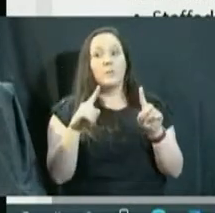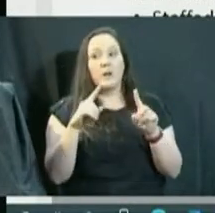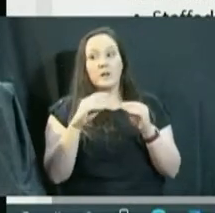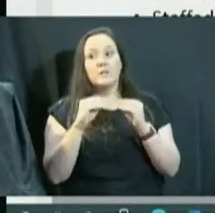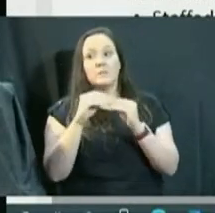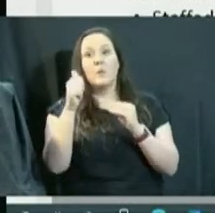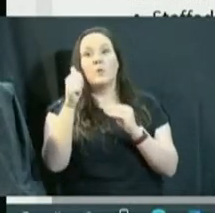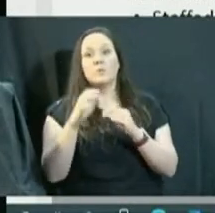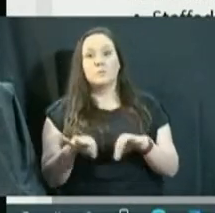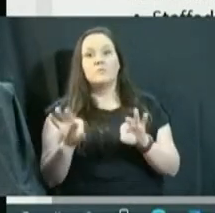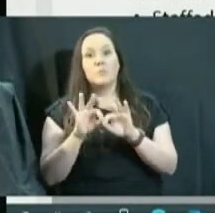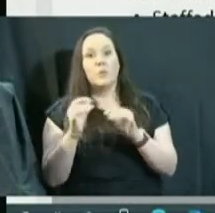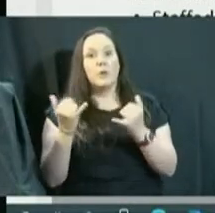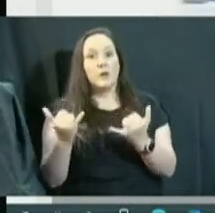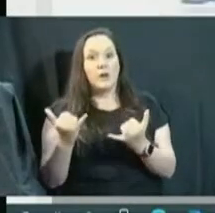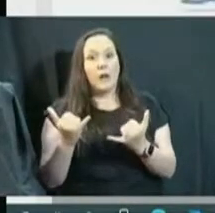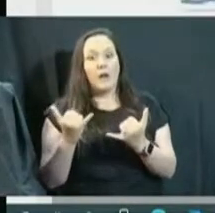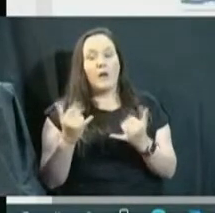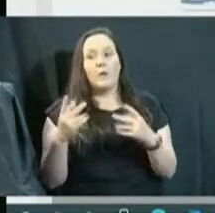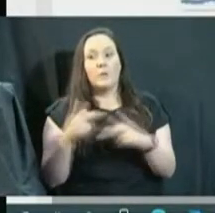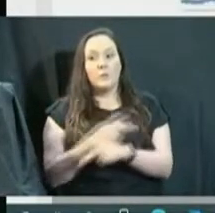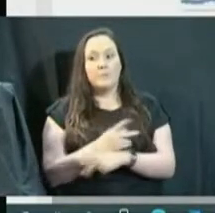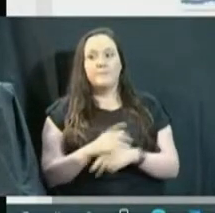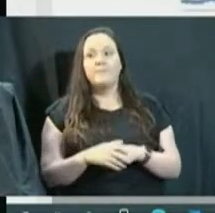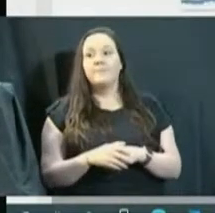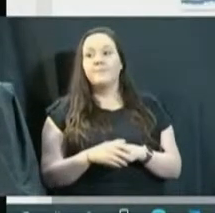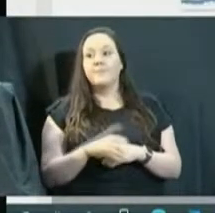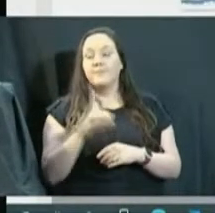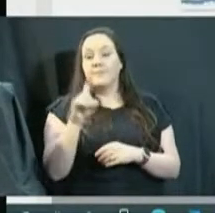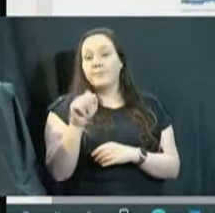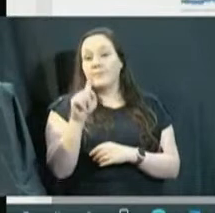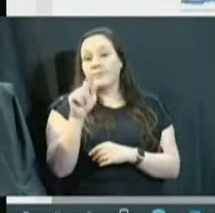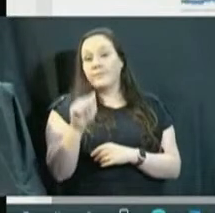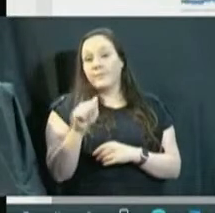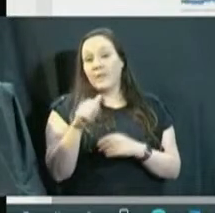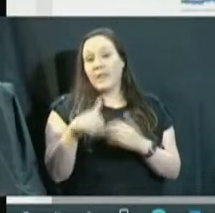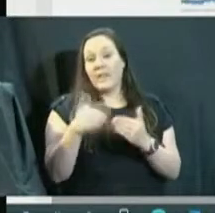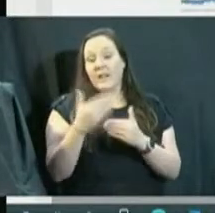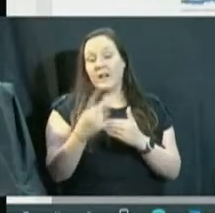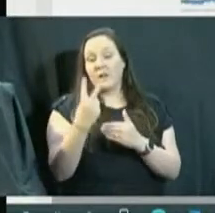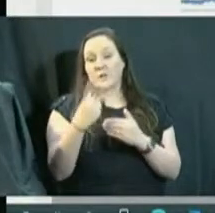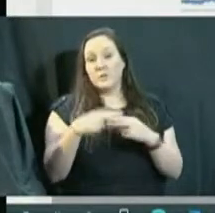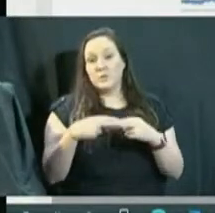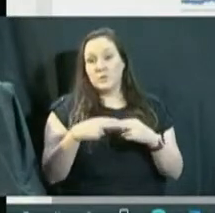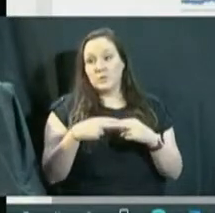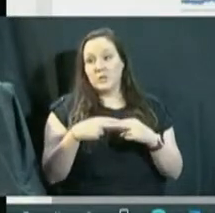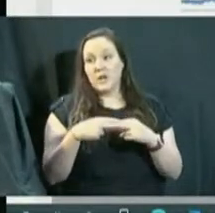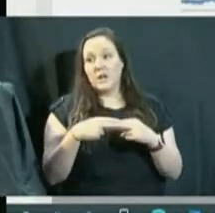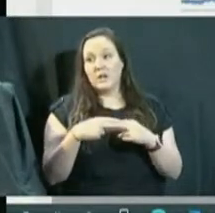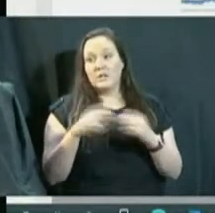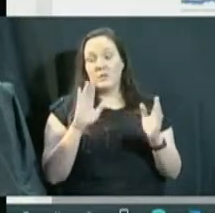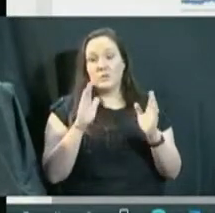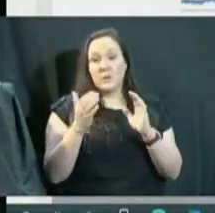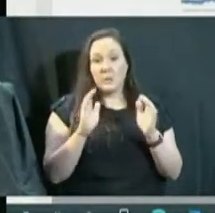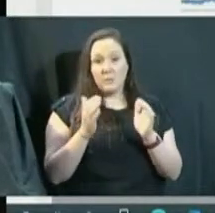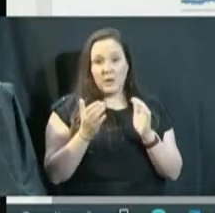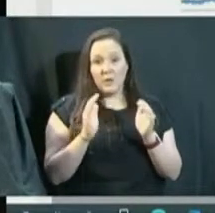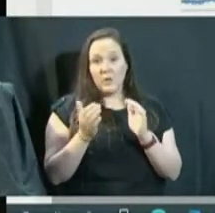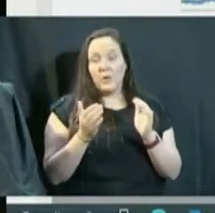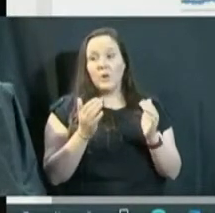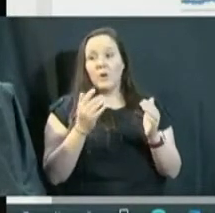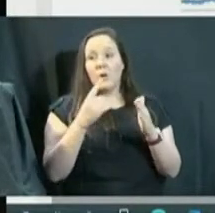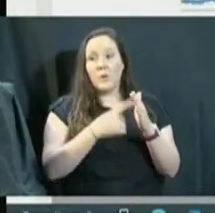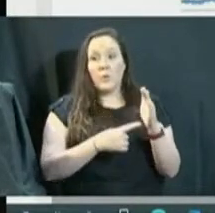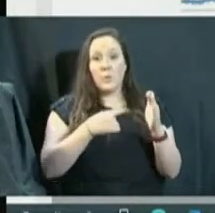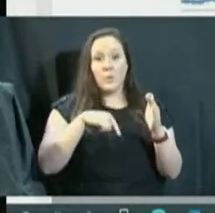time. So then moving on to the data, the next two slides, I just want to compare and contrast kind of what